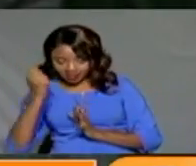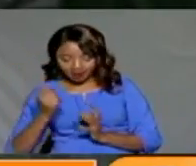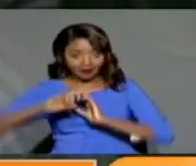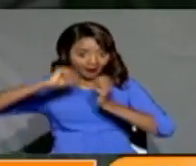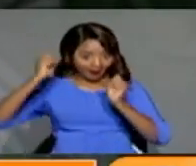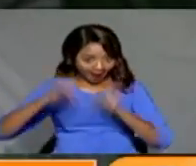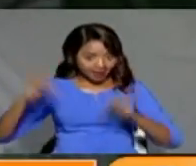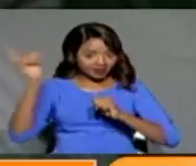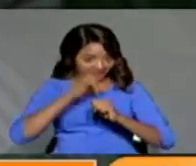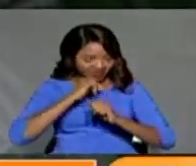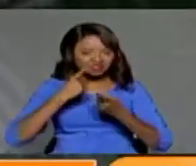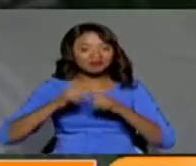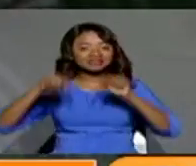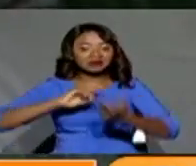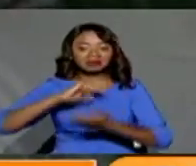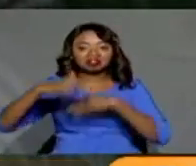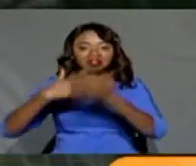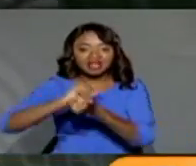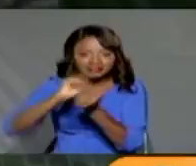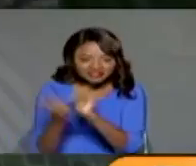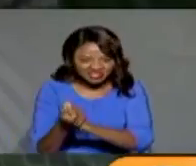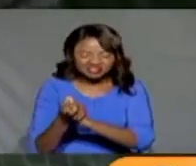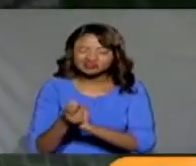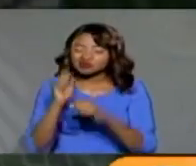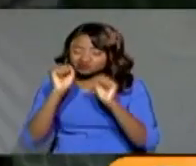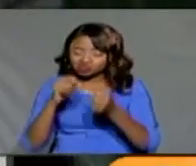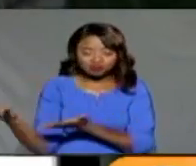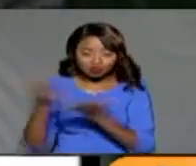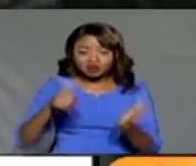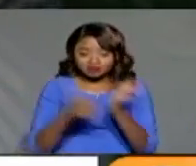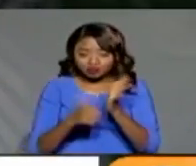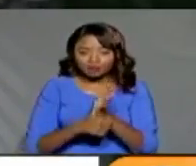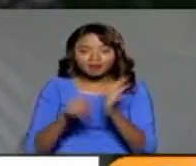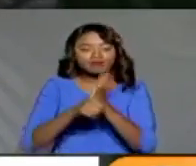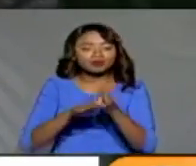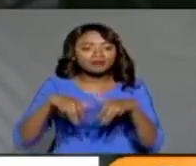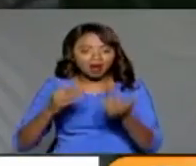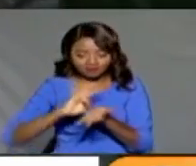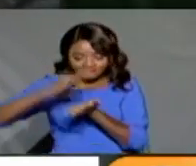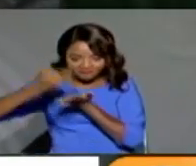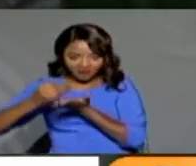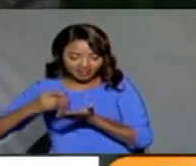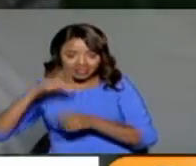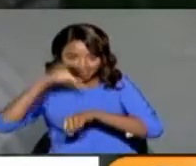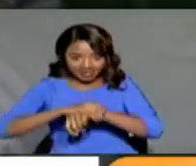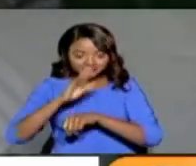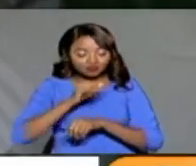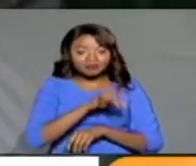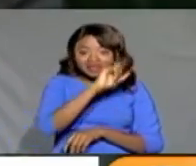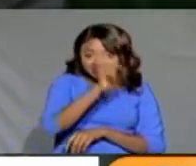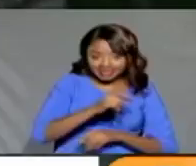can also lead to cross default, meaning any other funding that we receive from Italy or any